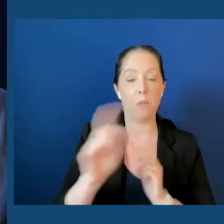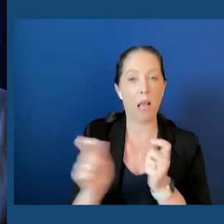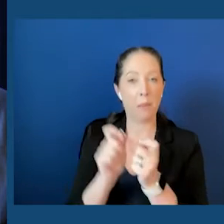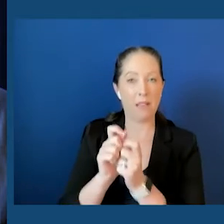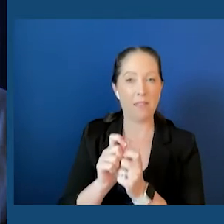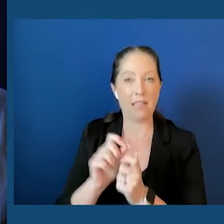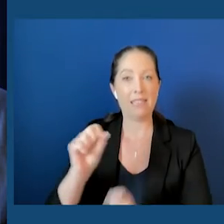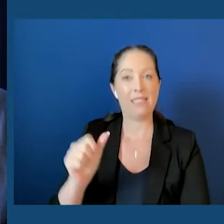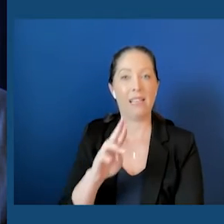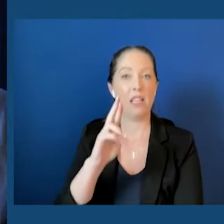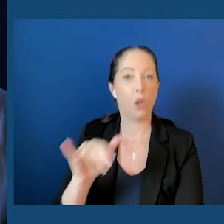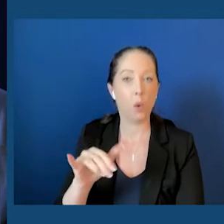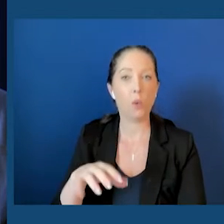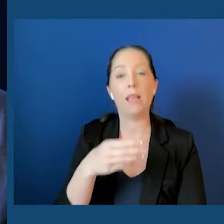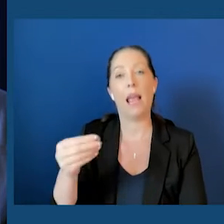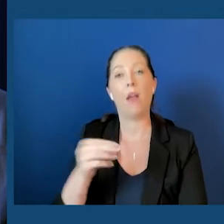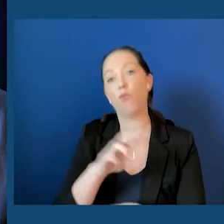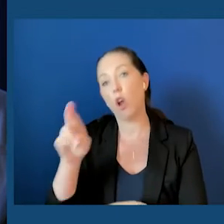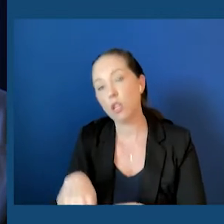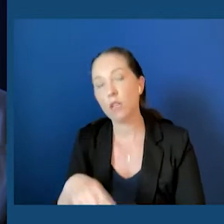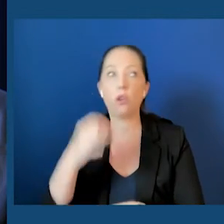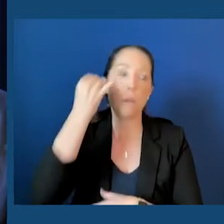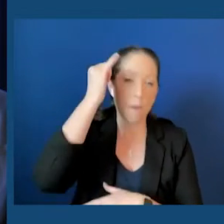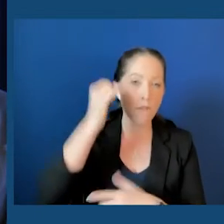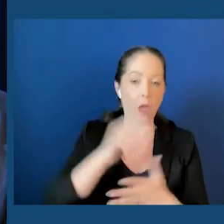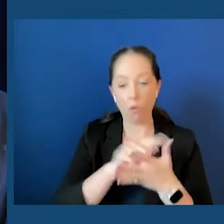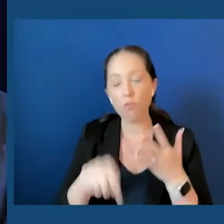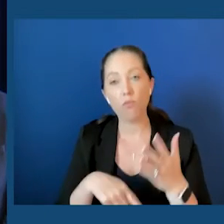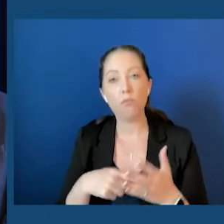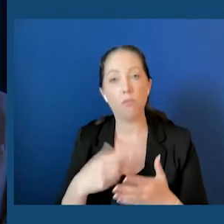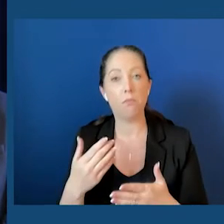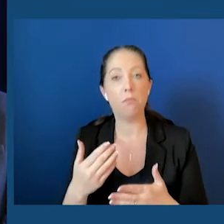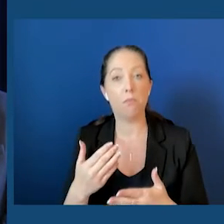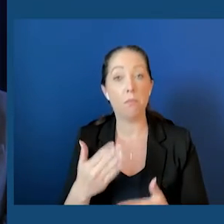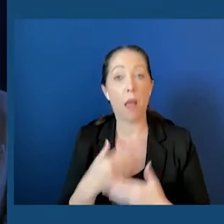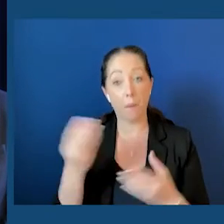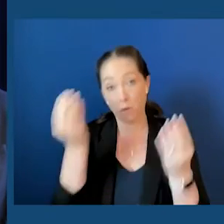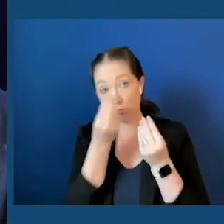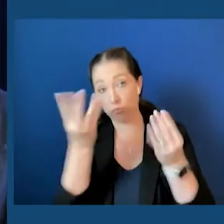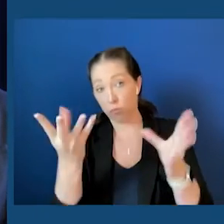Rochester, Buffalo, a few others, but I'm happy to follow up with you to provide more information.